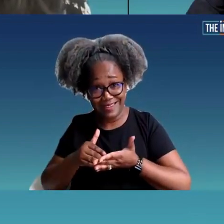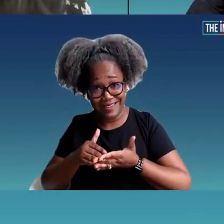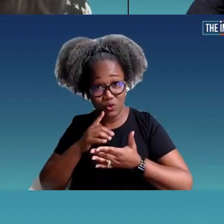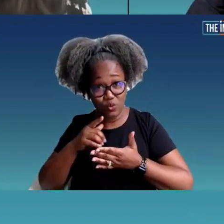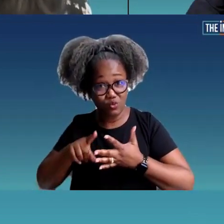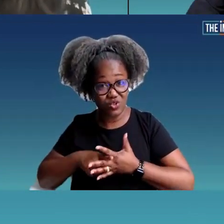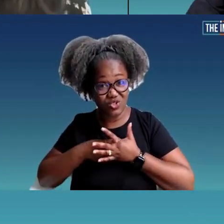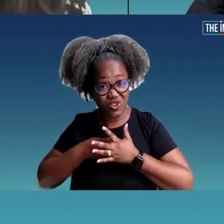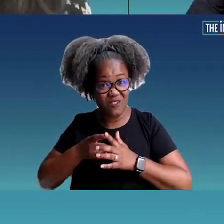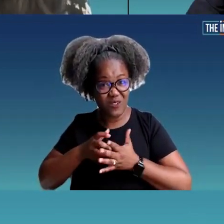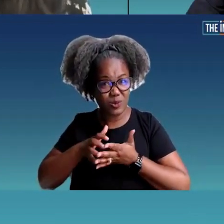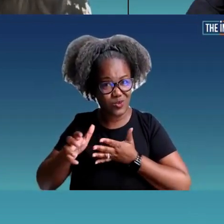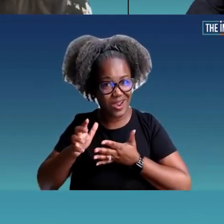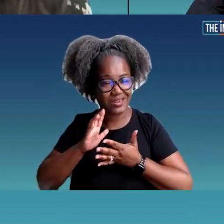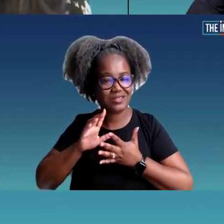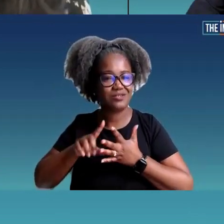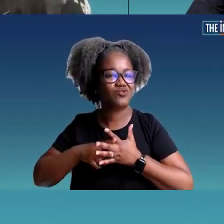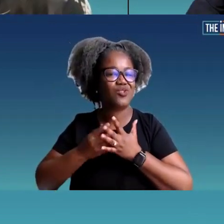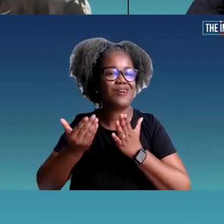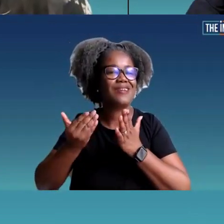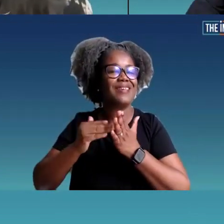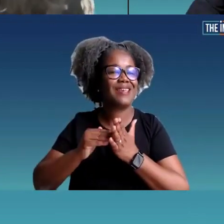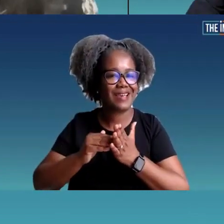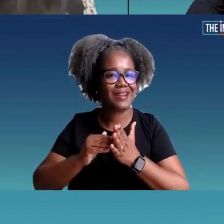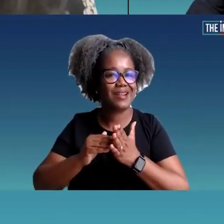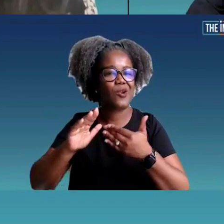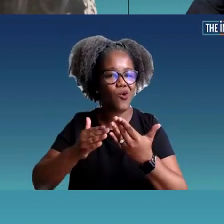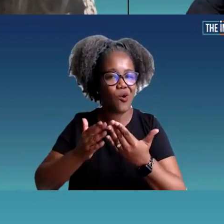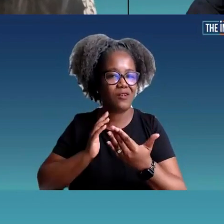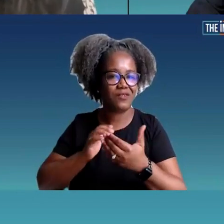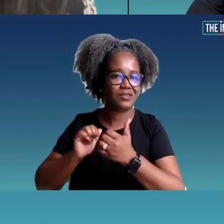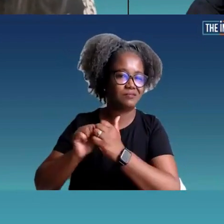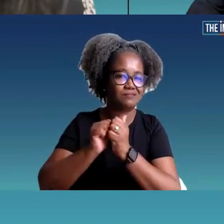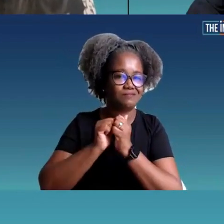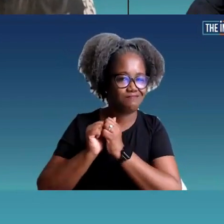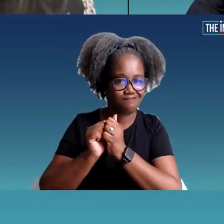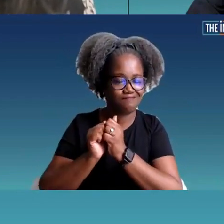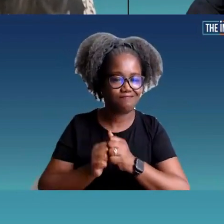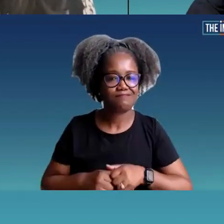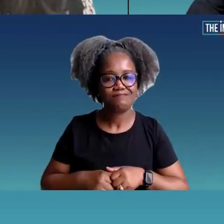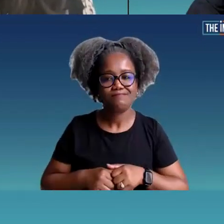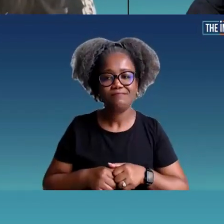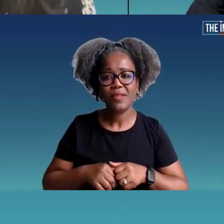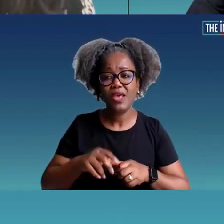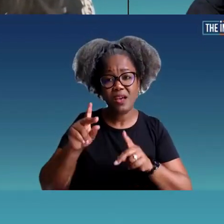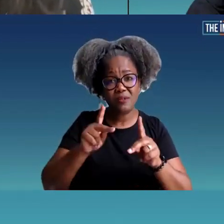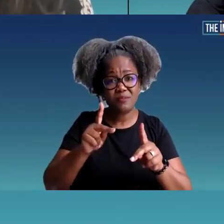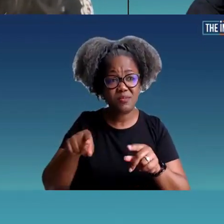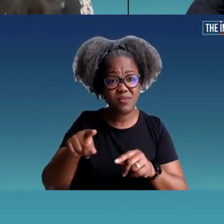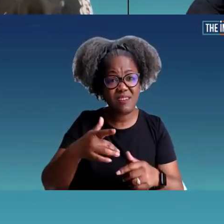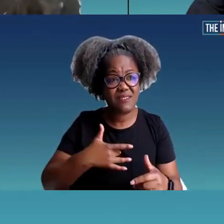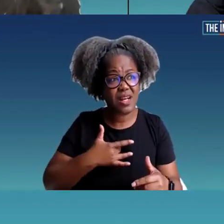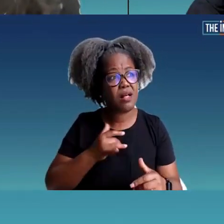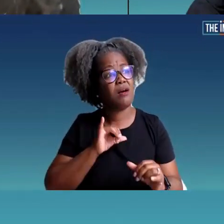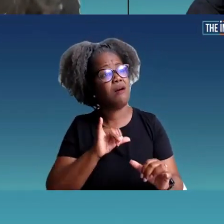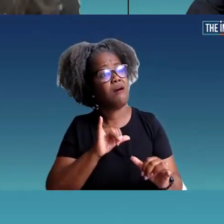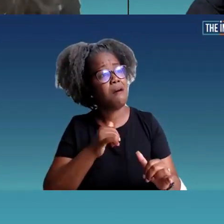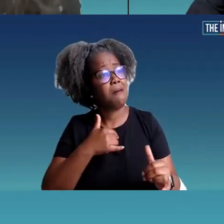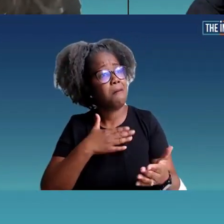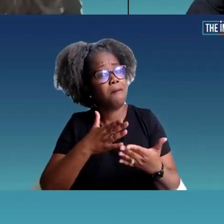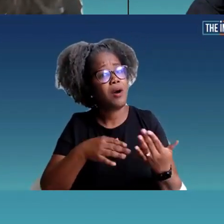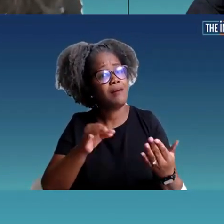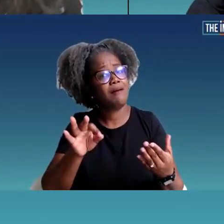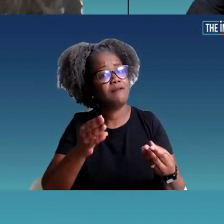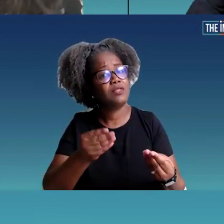to take a part of that. And people like to feel as if they are a part of the